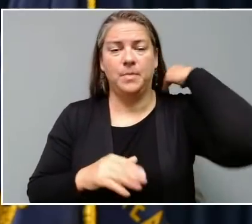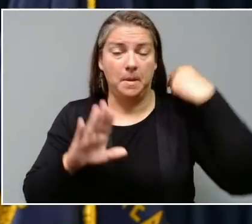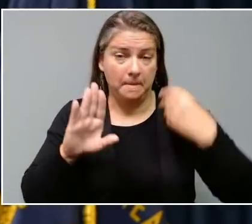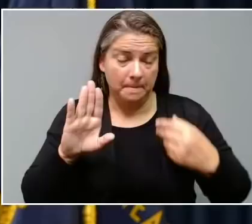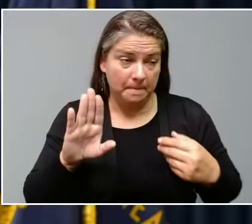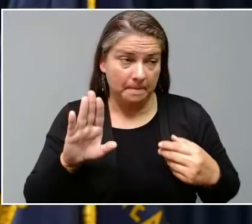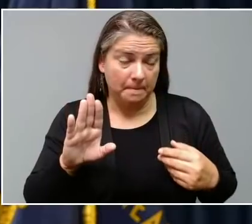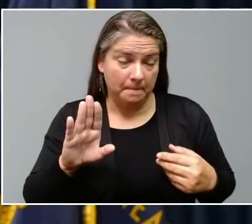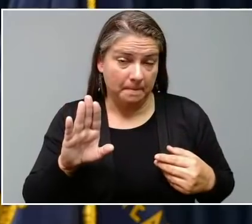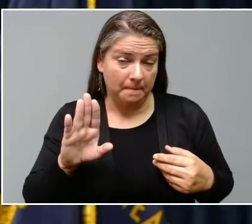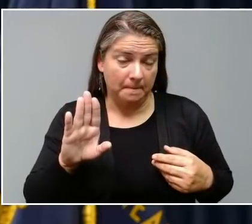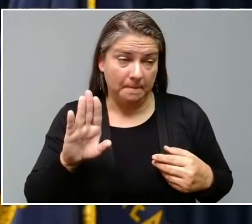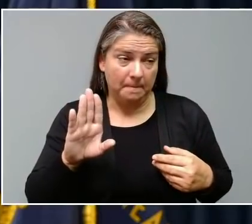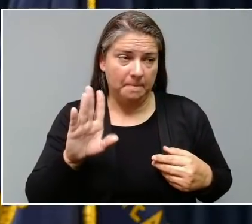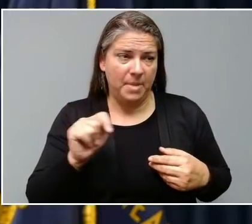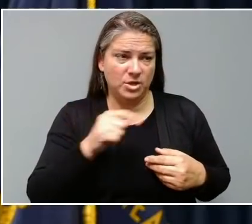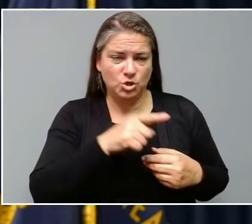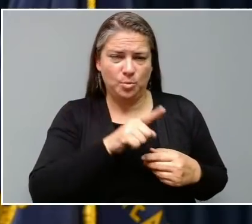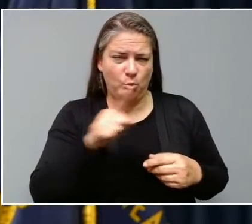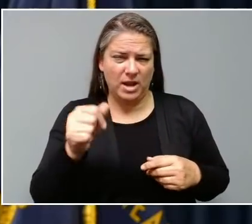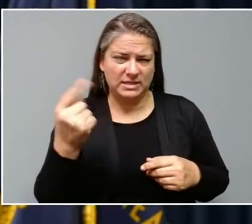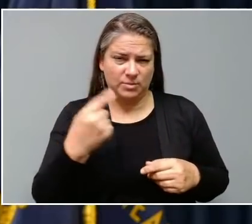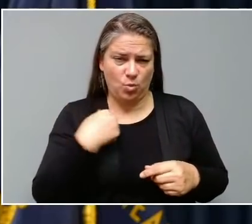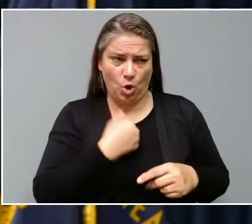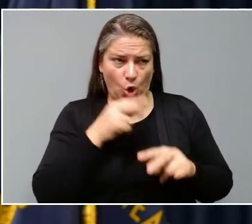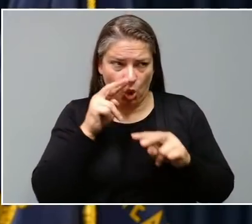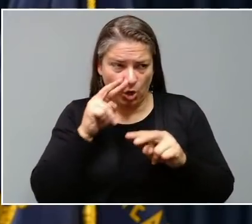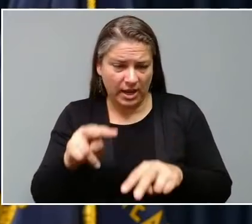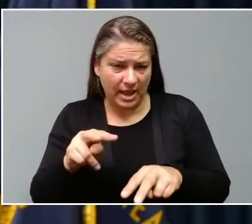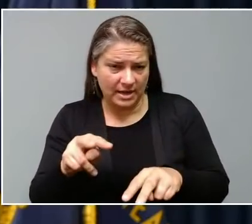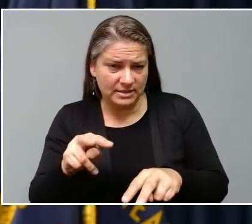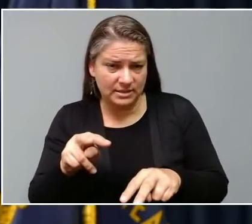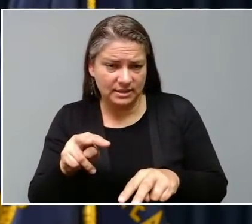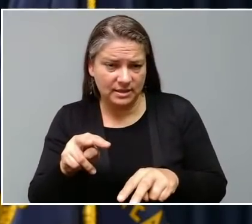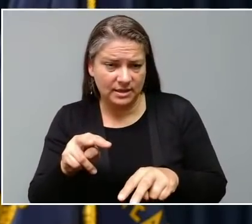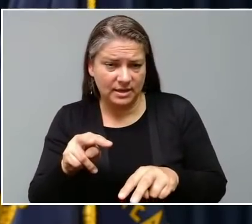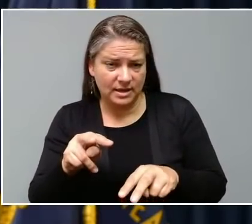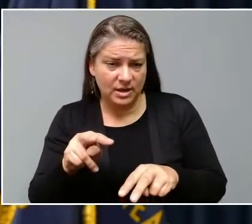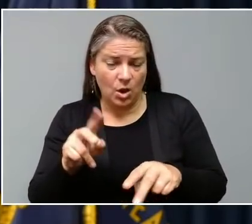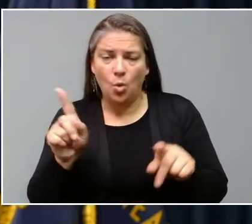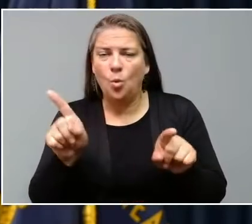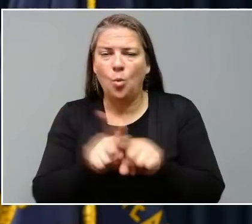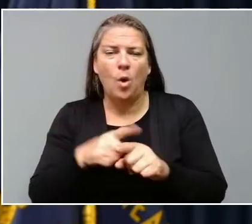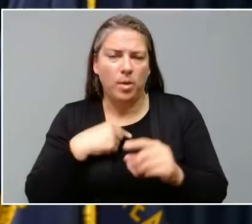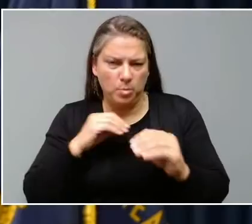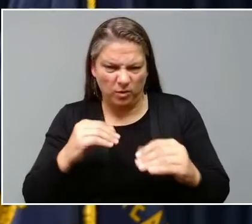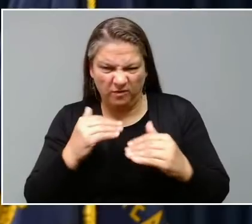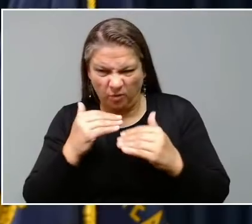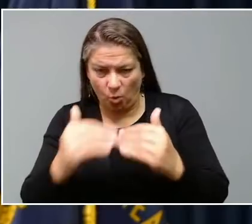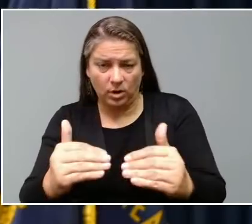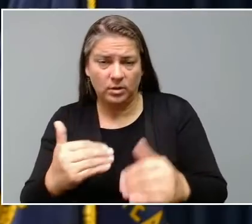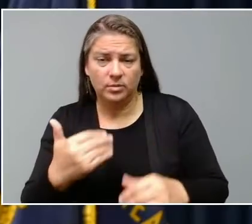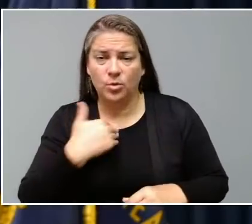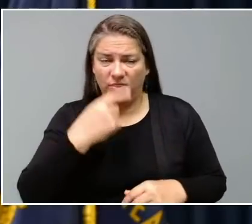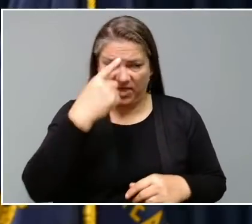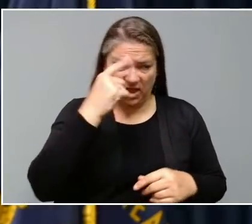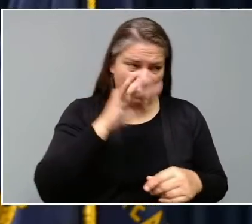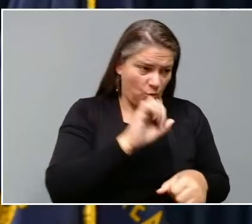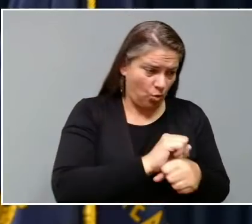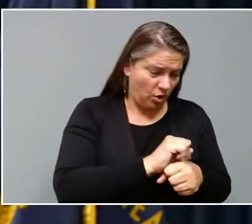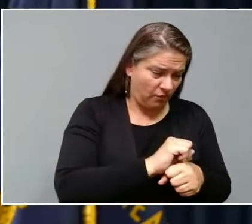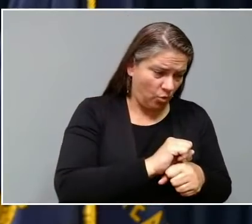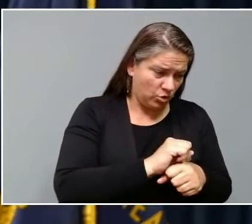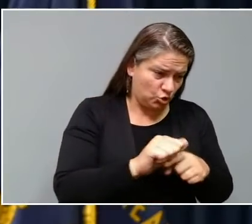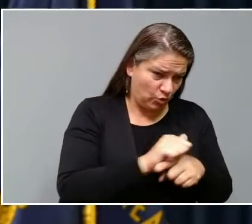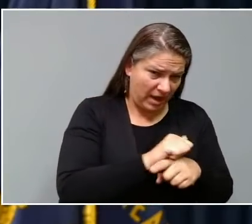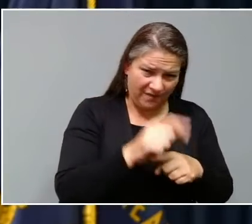you're pointing to something that we're looking at in as we move forward, and as we look at how we do workforce training. For many years, we've said